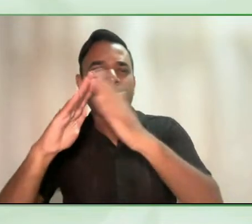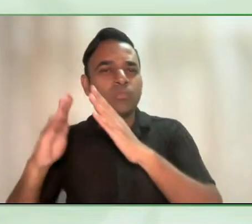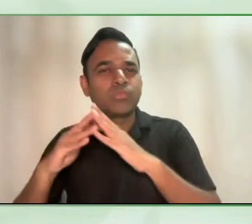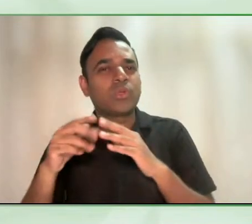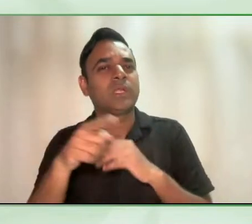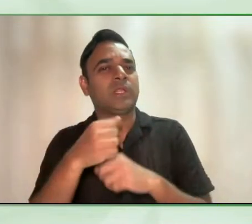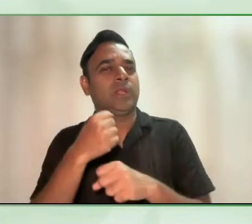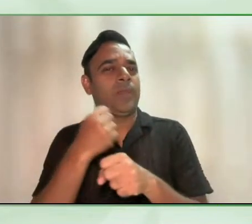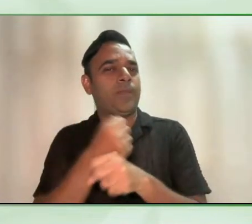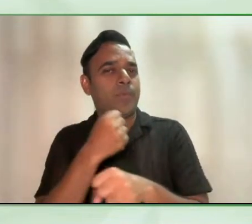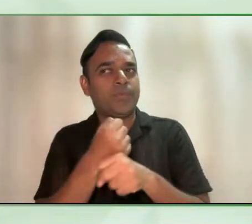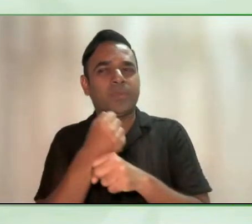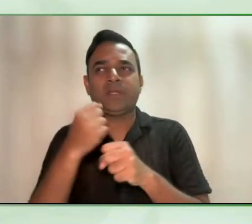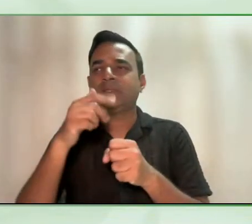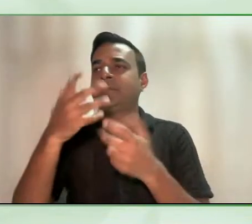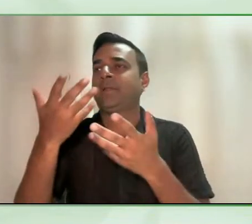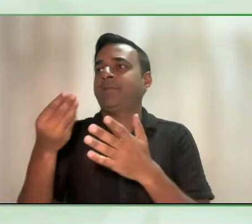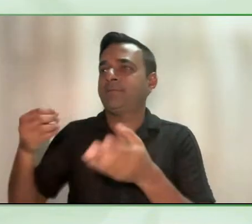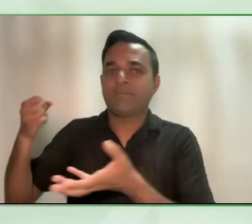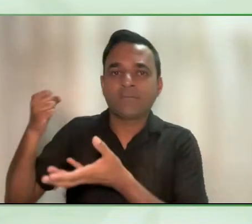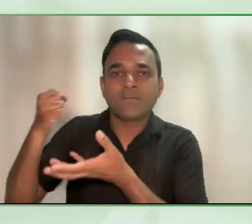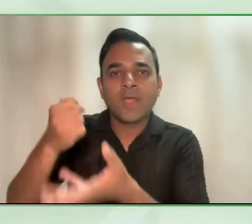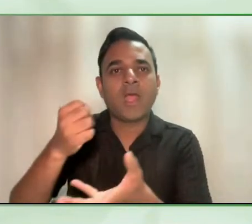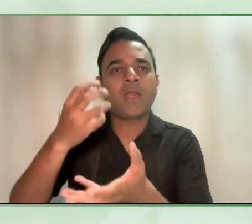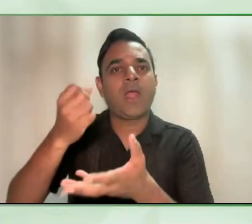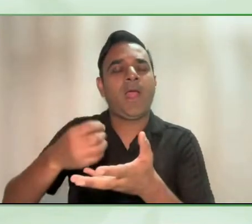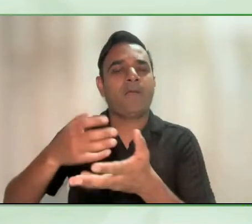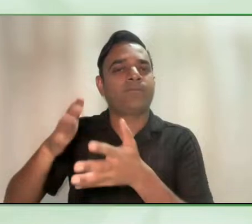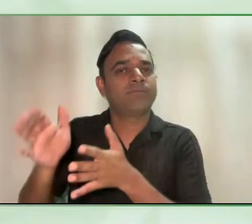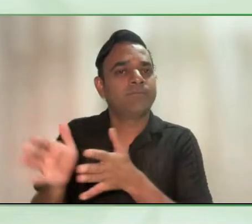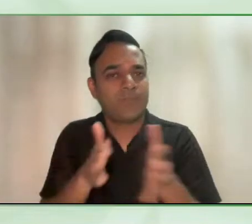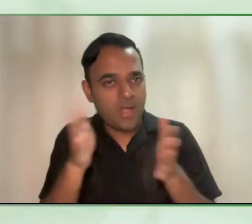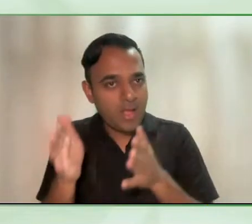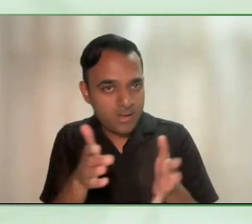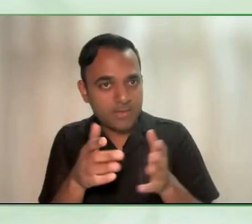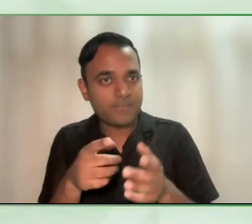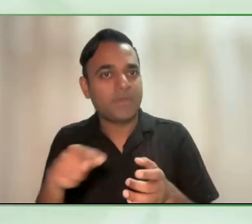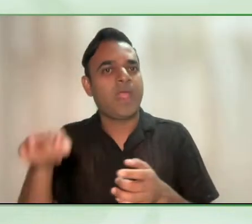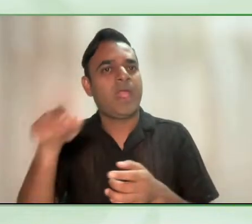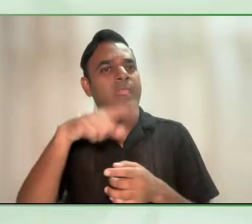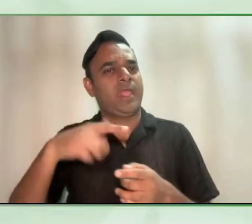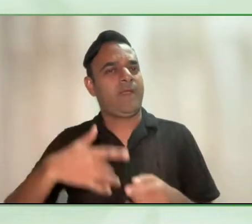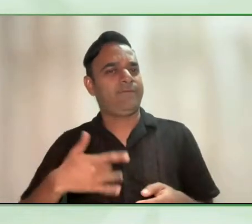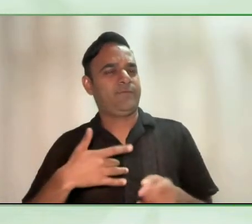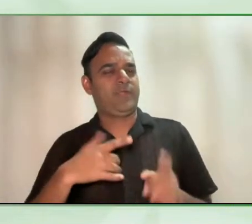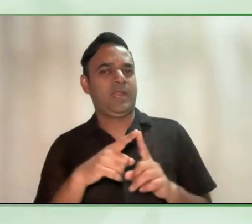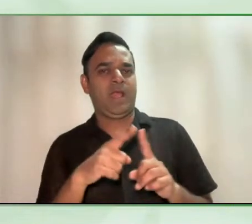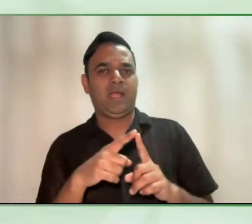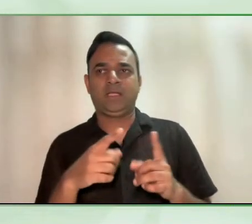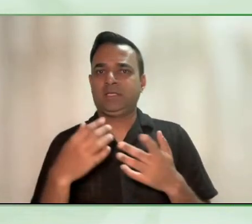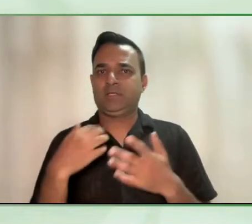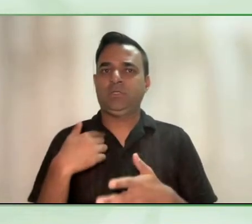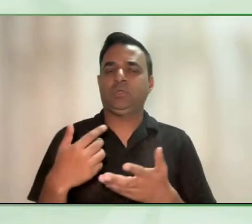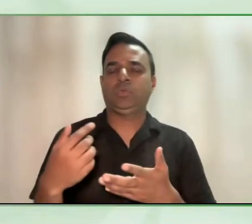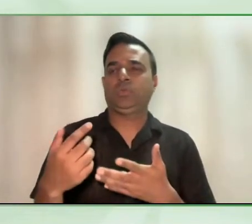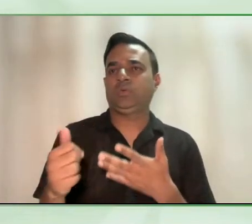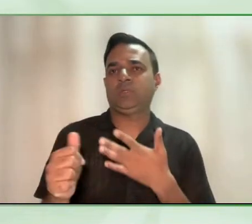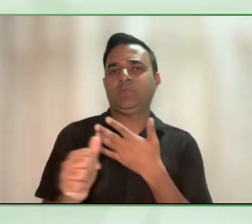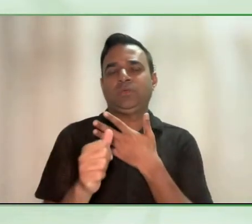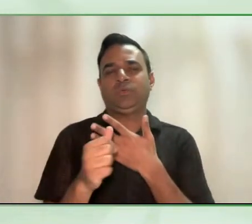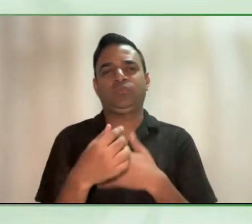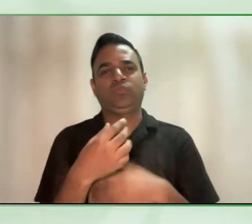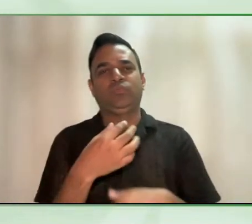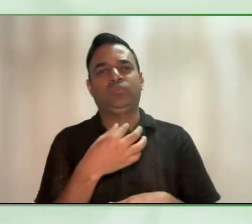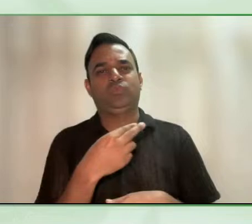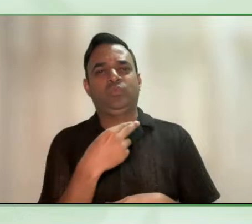challenging. So we need to think about how we can support artists to work towards a career of